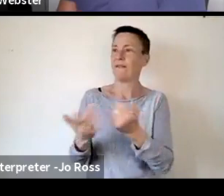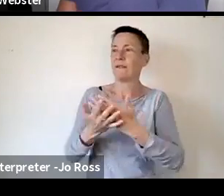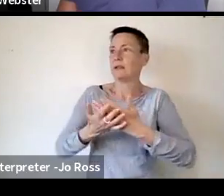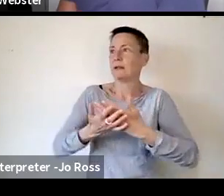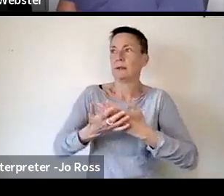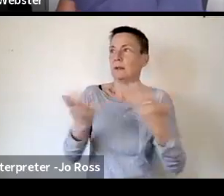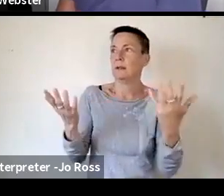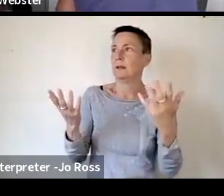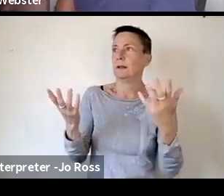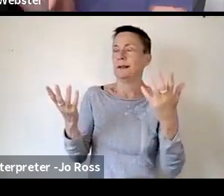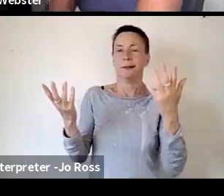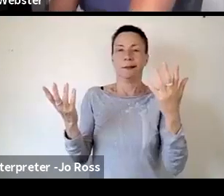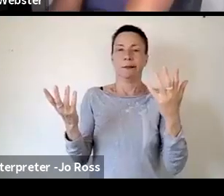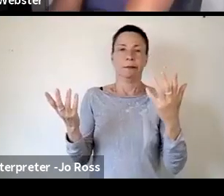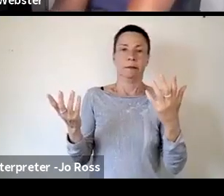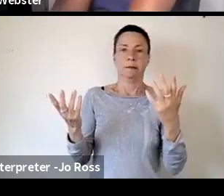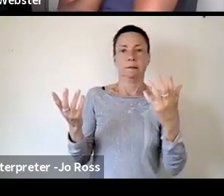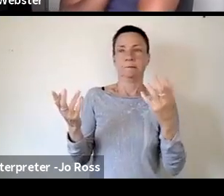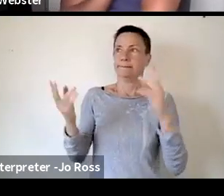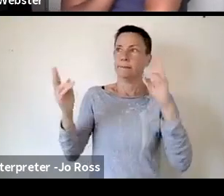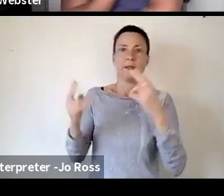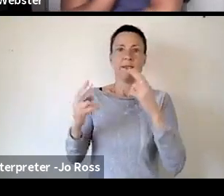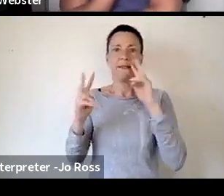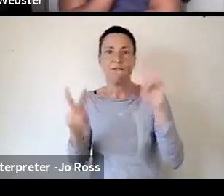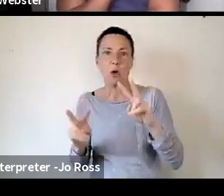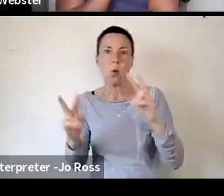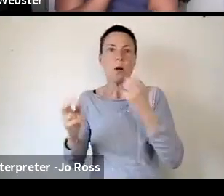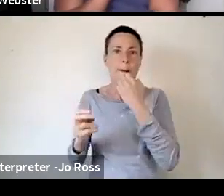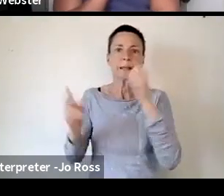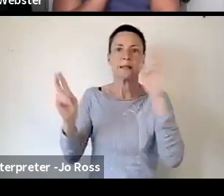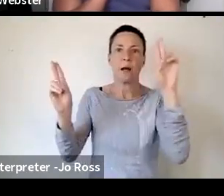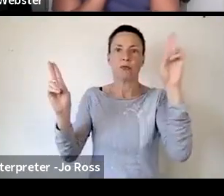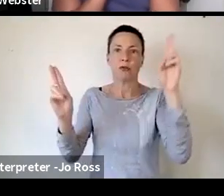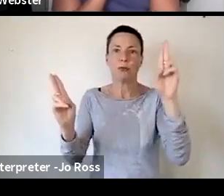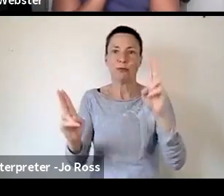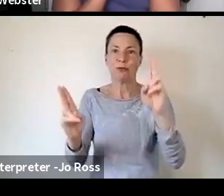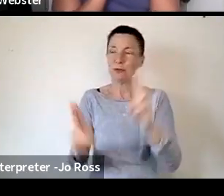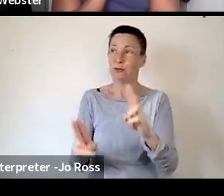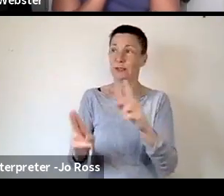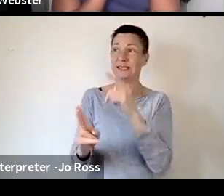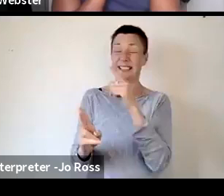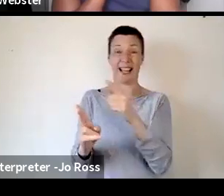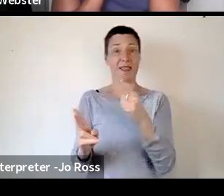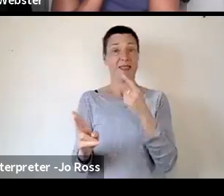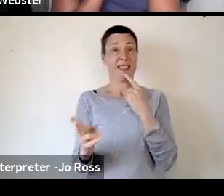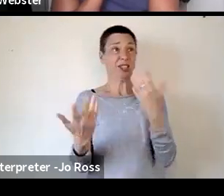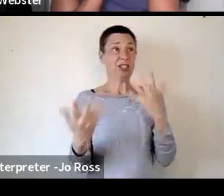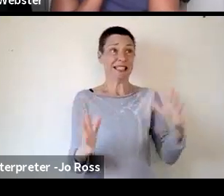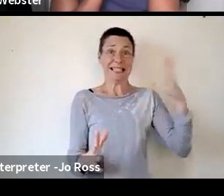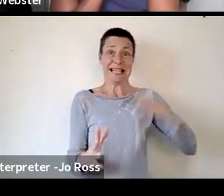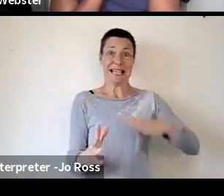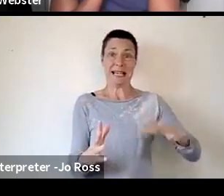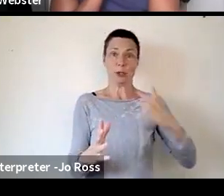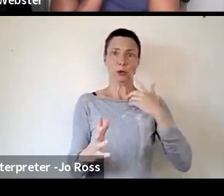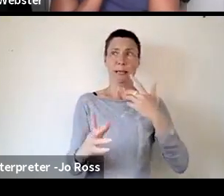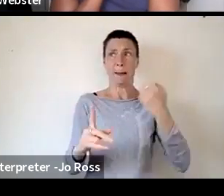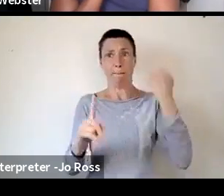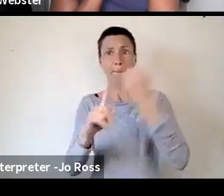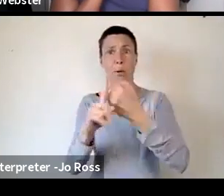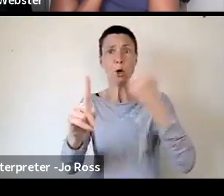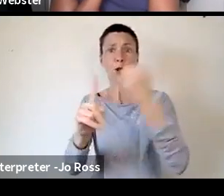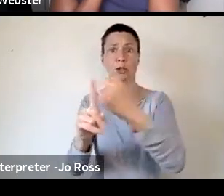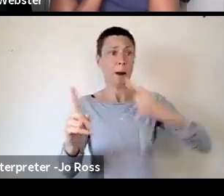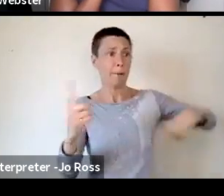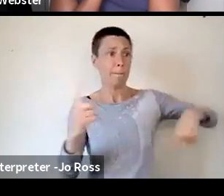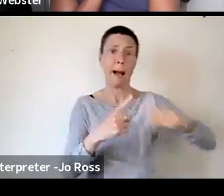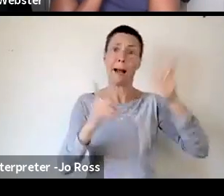the less and less viewers are like reducing, etc., etc. I think They just need to be pushed by